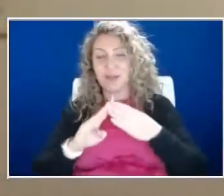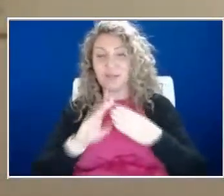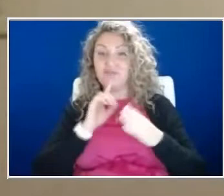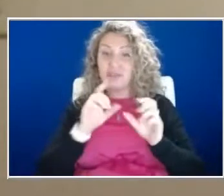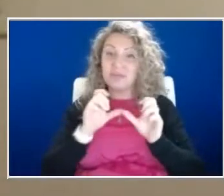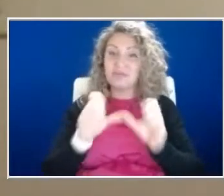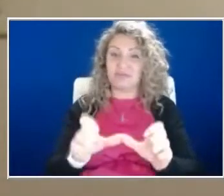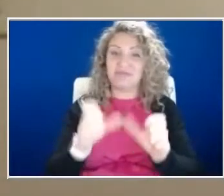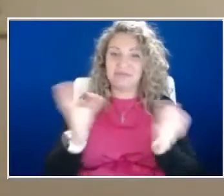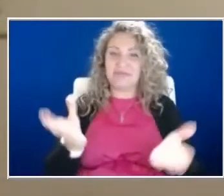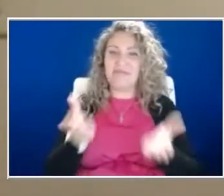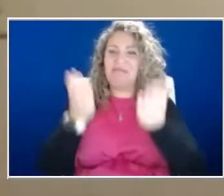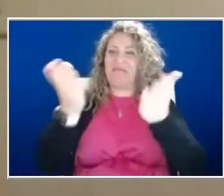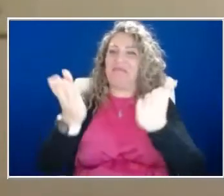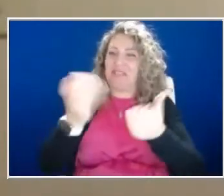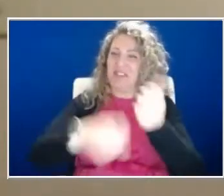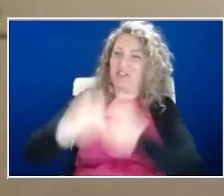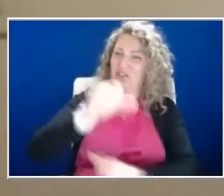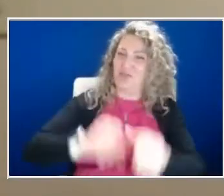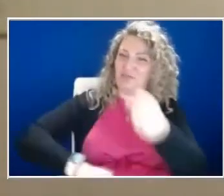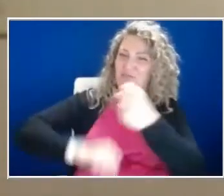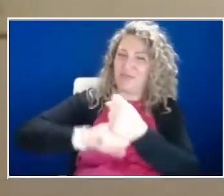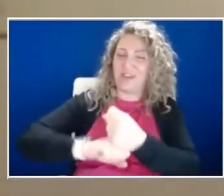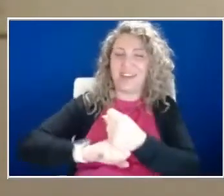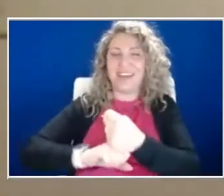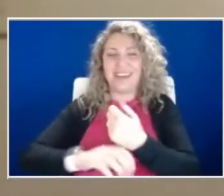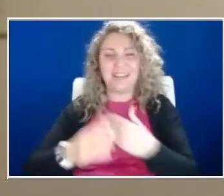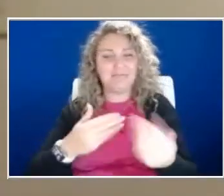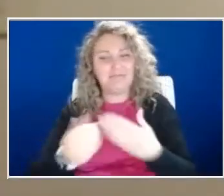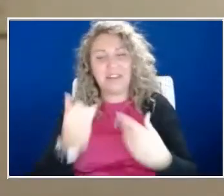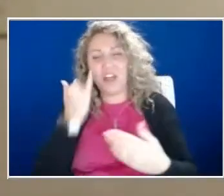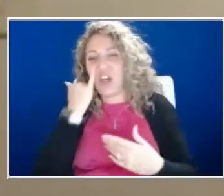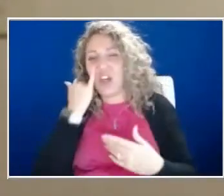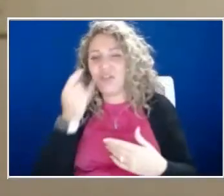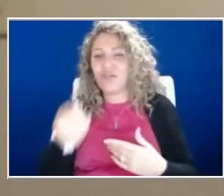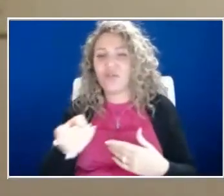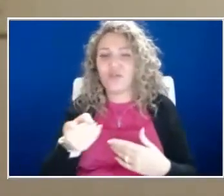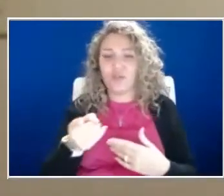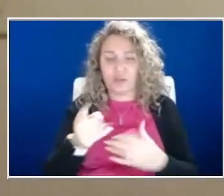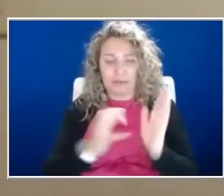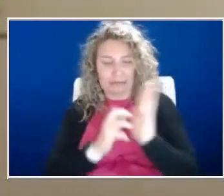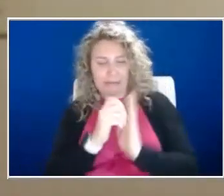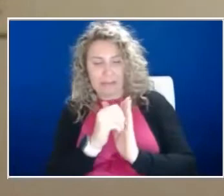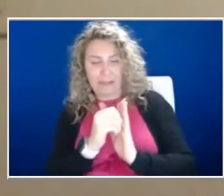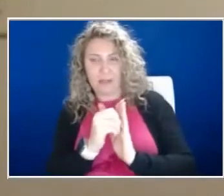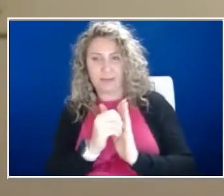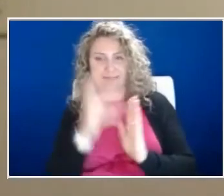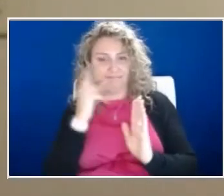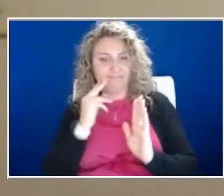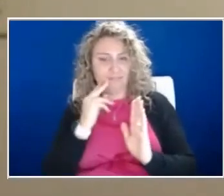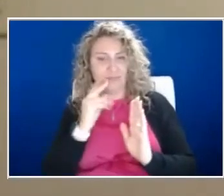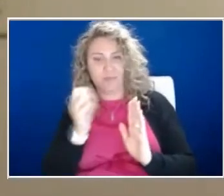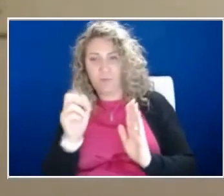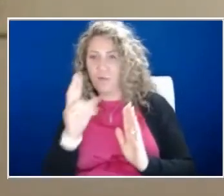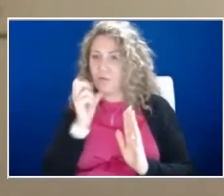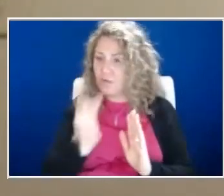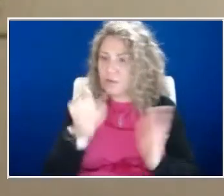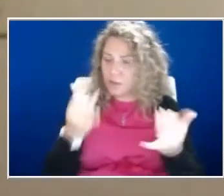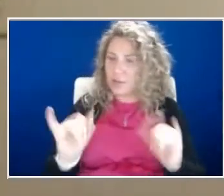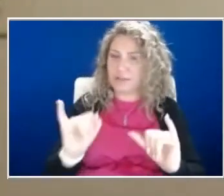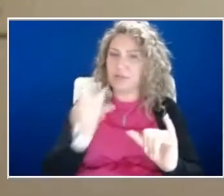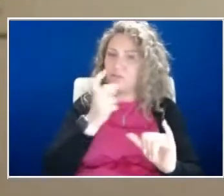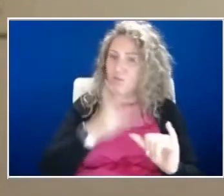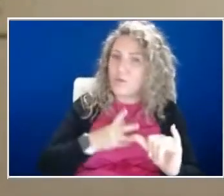lift one another up, whether or not you're going through the cancer journey or not. And there are some of the ladies still on the team